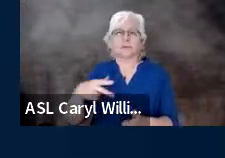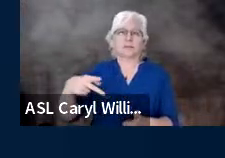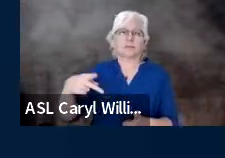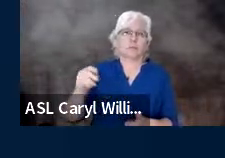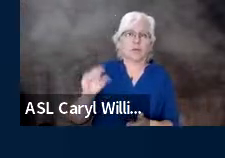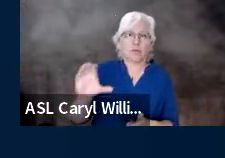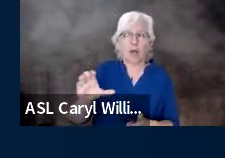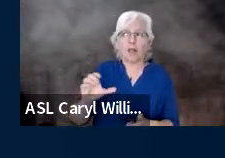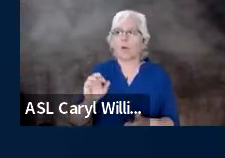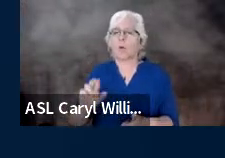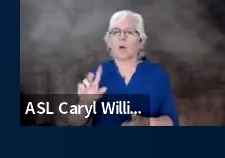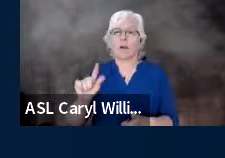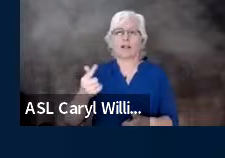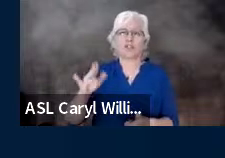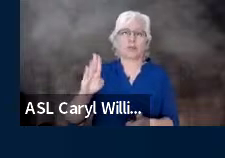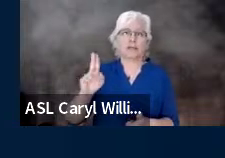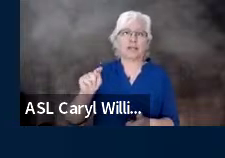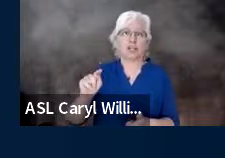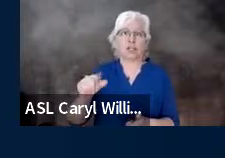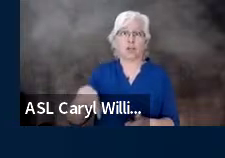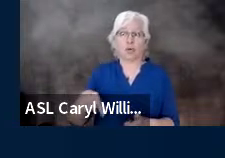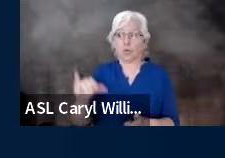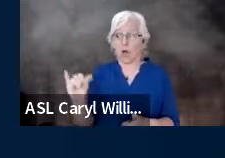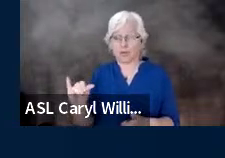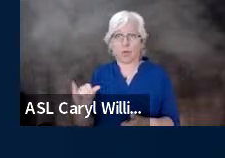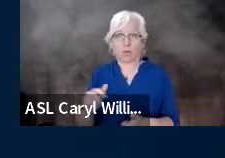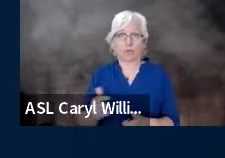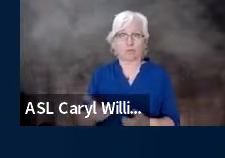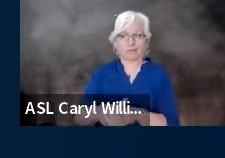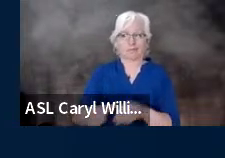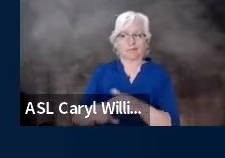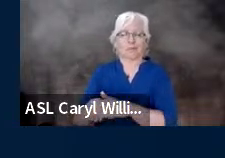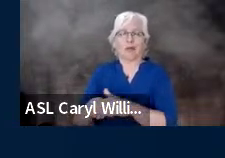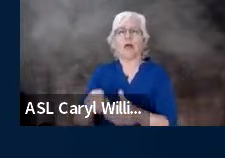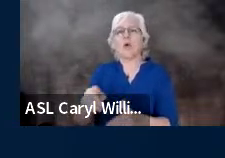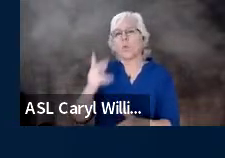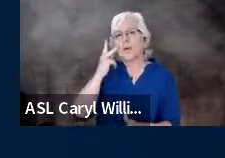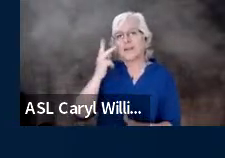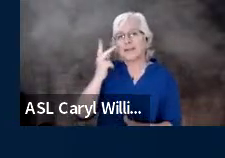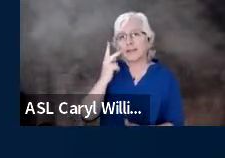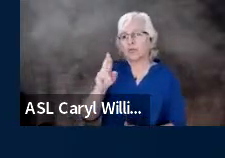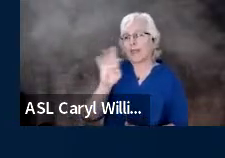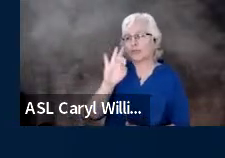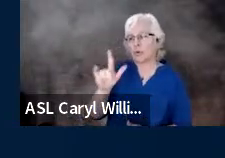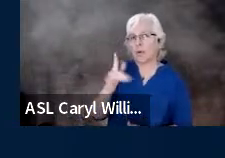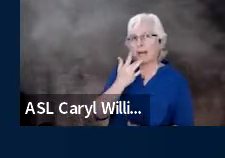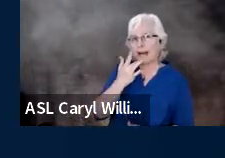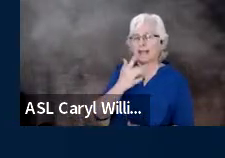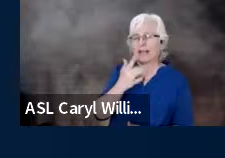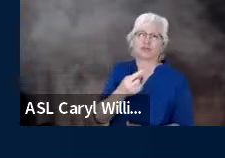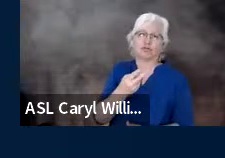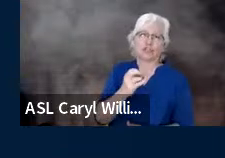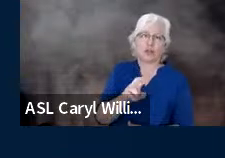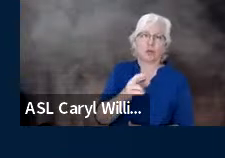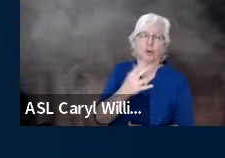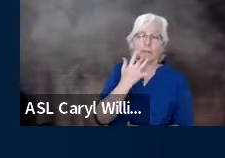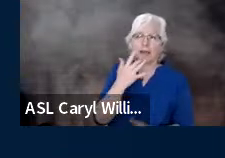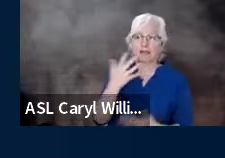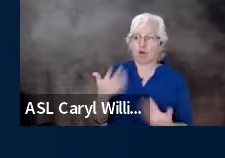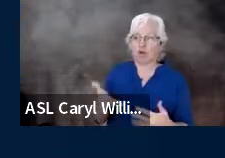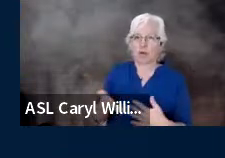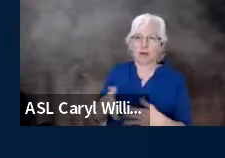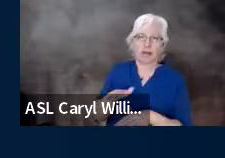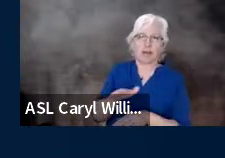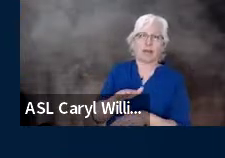are these issues with, racial bias or gender bias in healthcare, and you add that